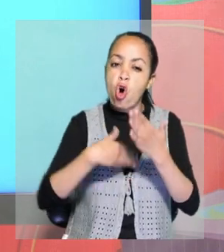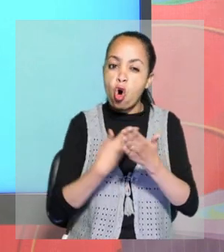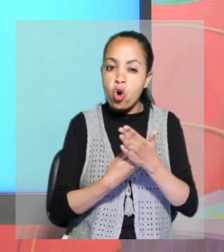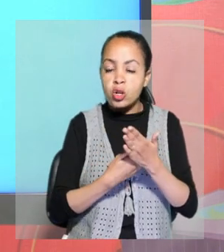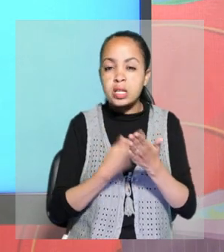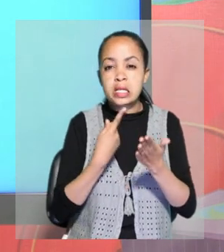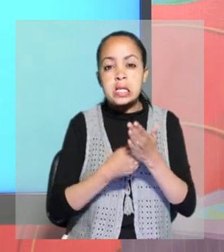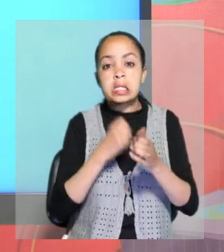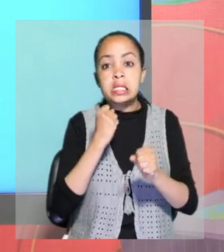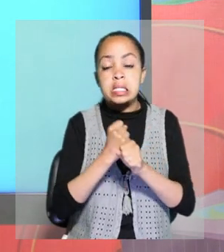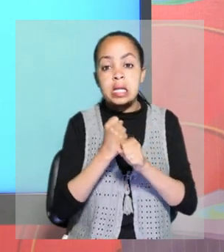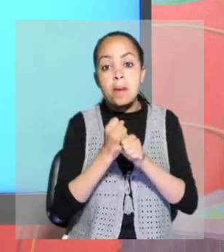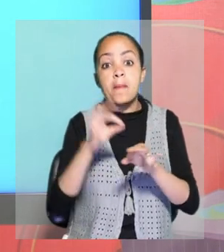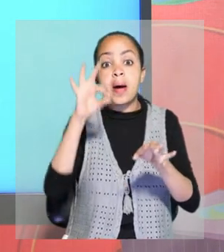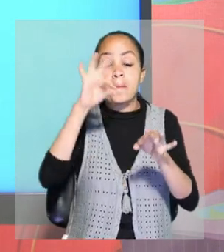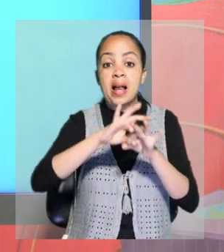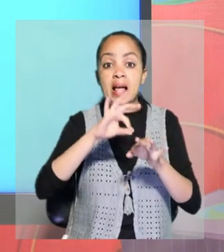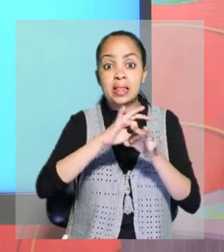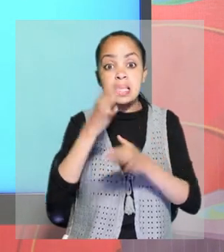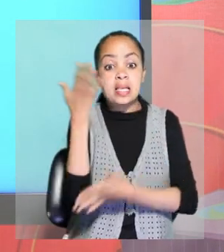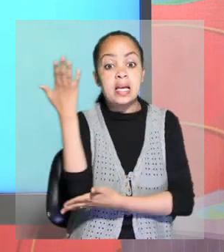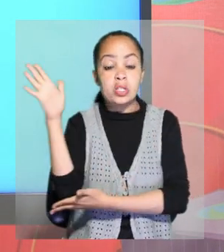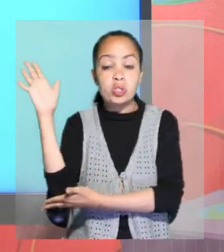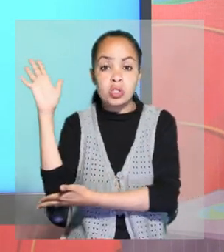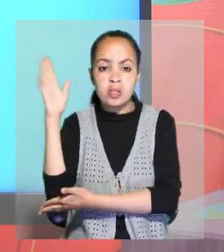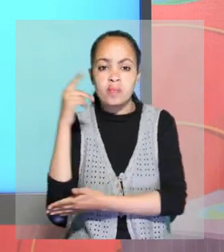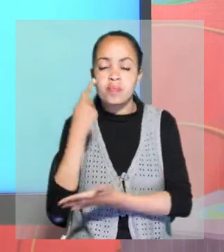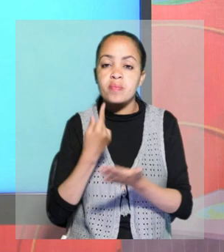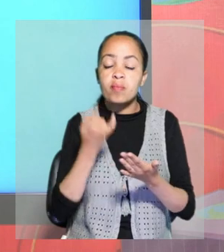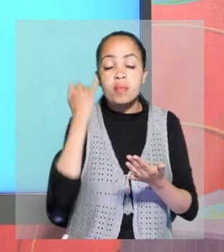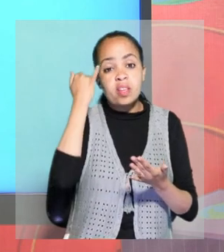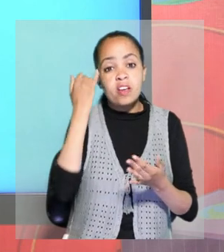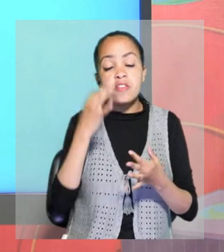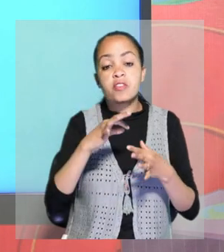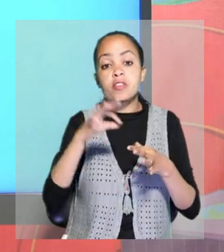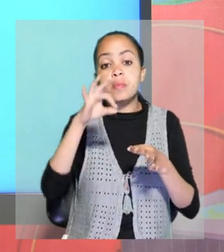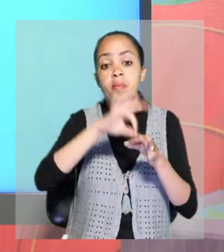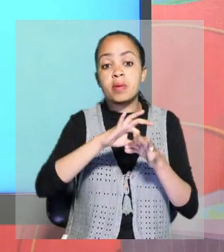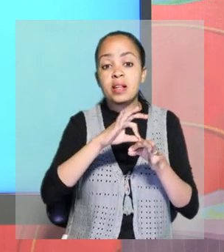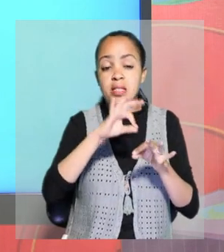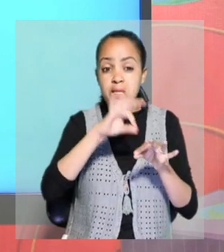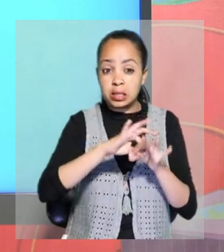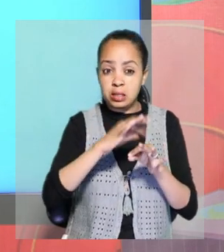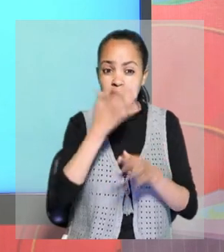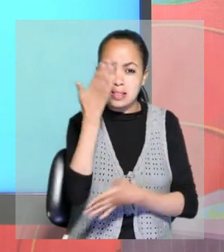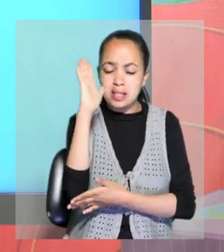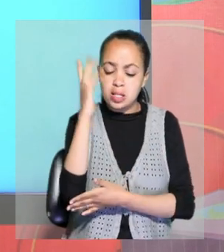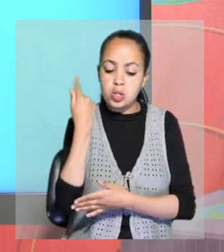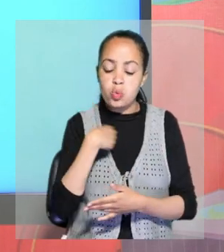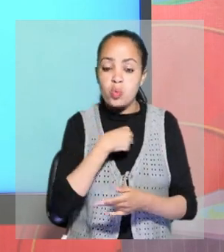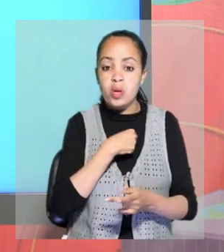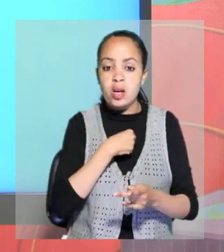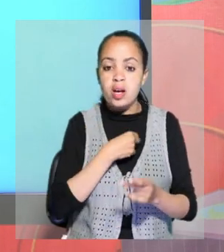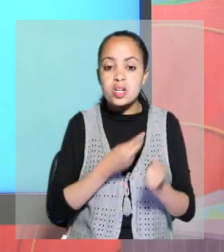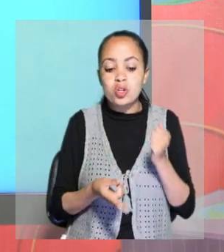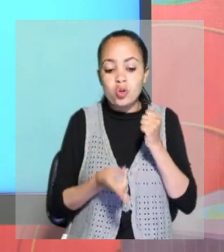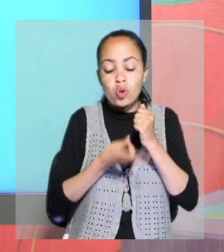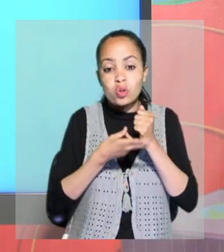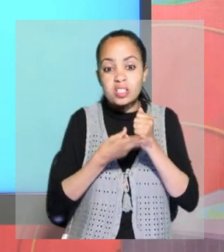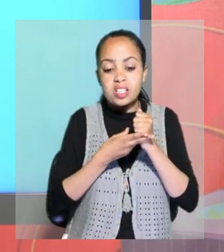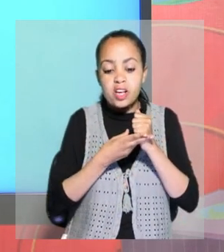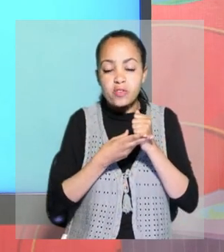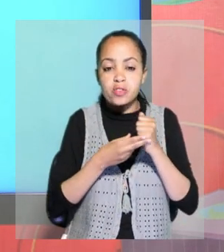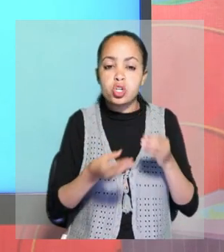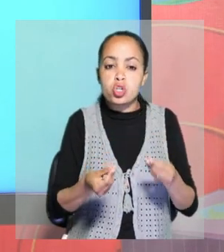is done by planting a tree. If plant is planted, we can conserve soil, we can conserve our